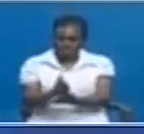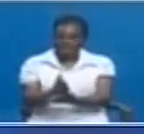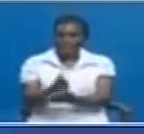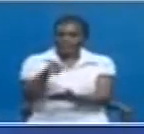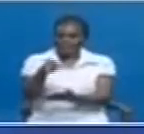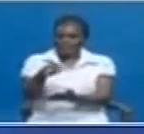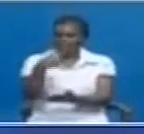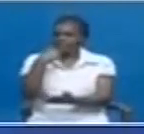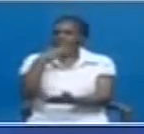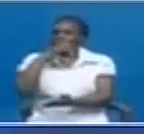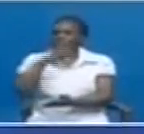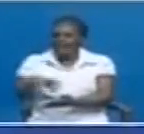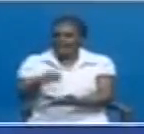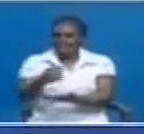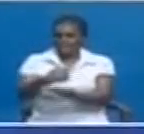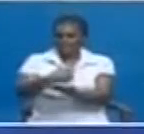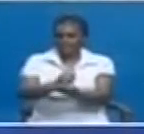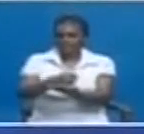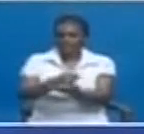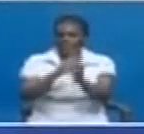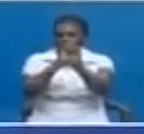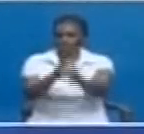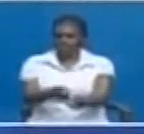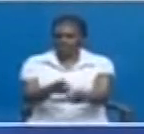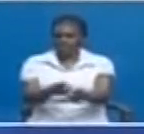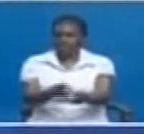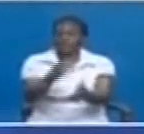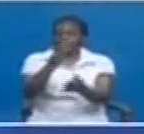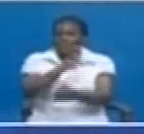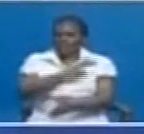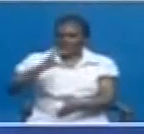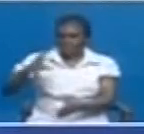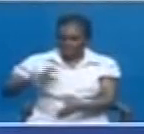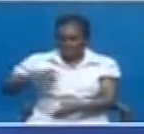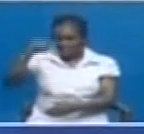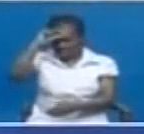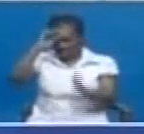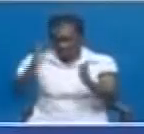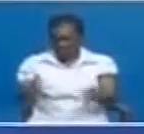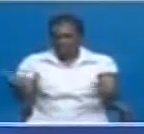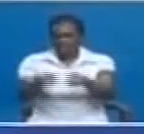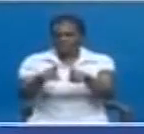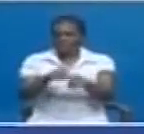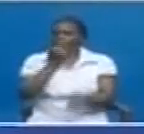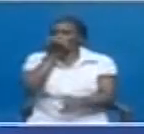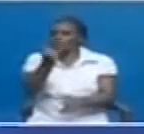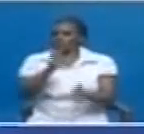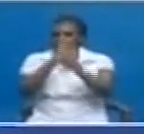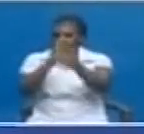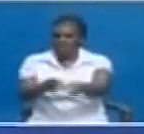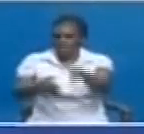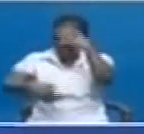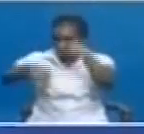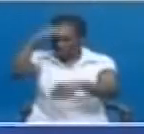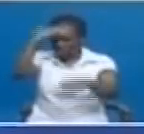itself come out to condemn the audit report. So has the Council of Governors, who dismissed the audit report as unprofessional